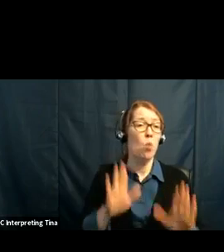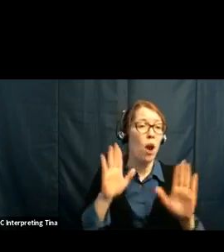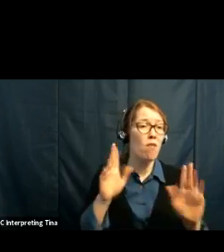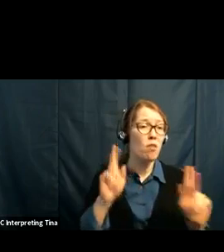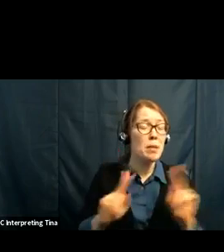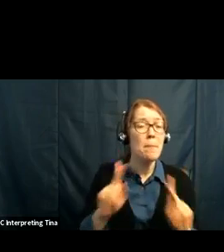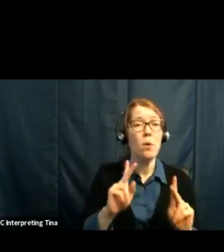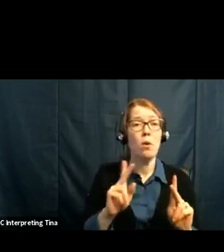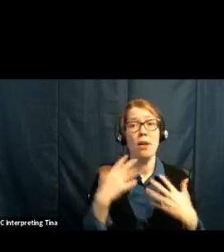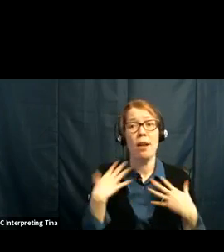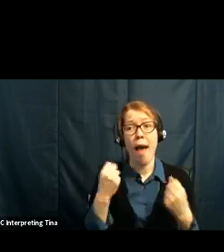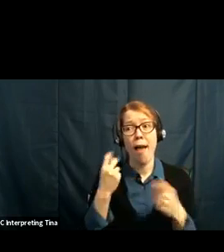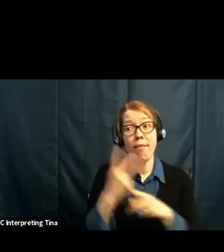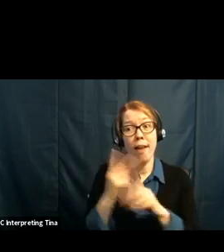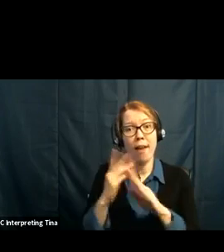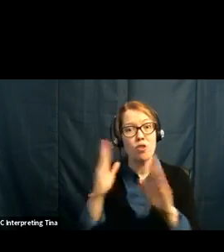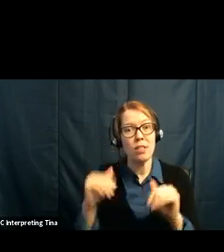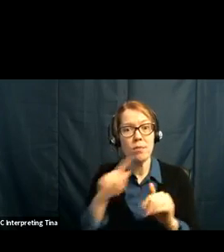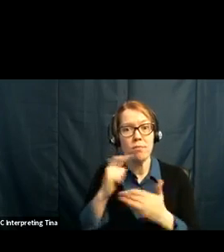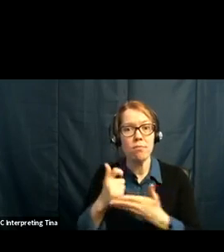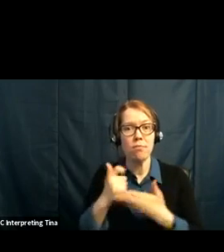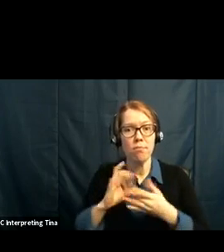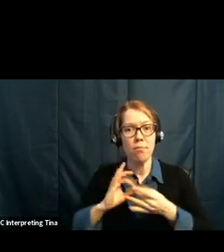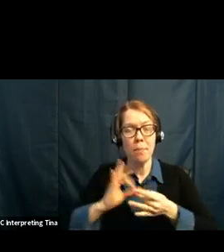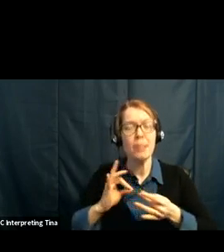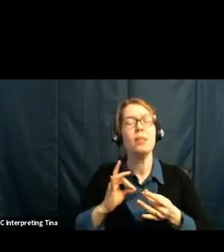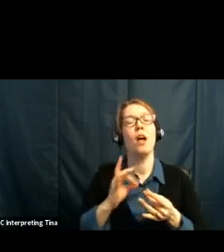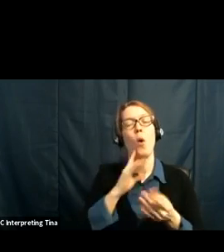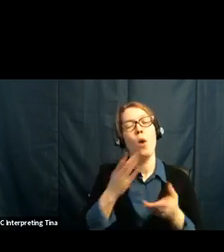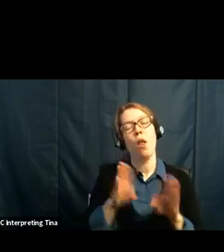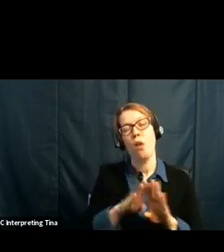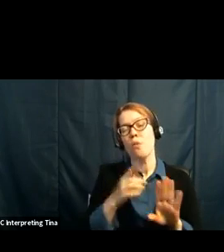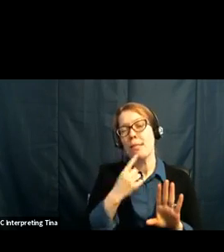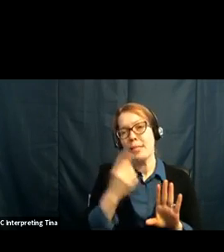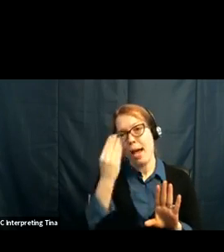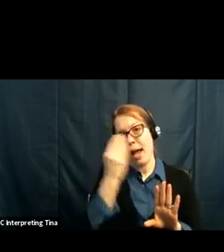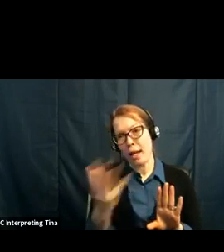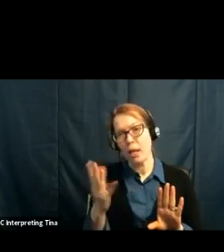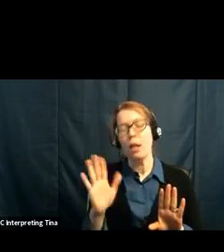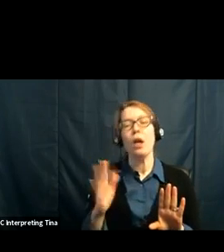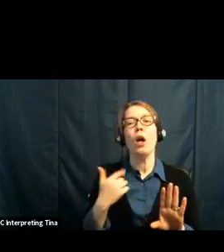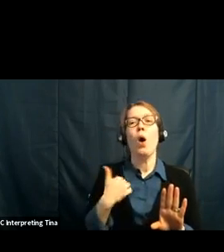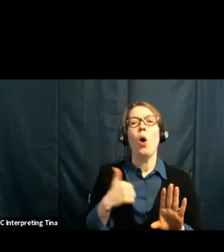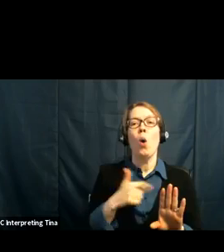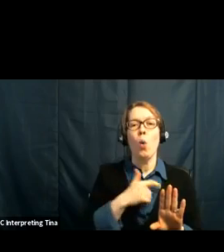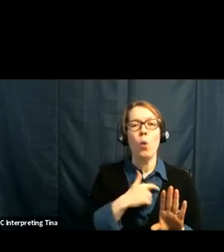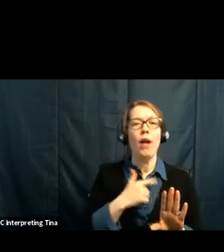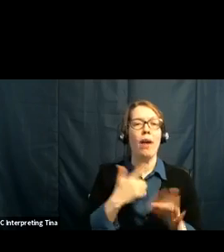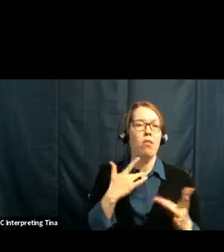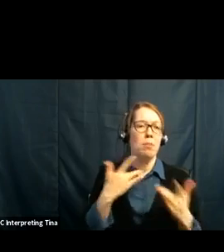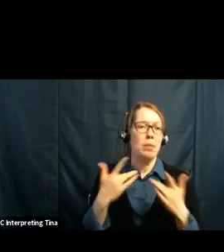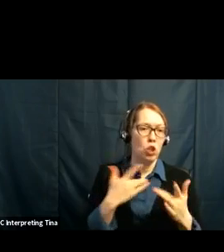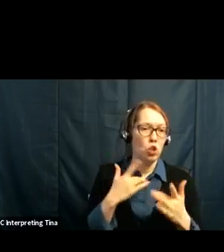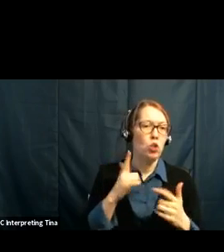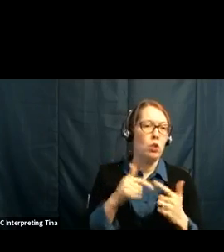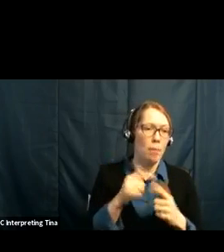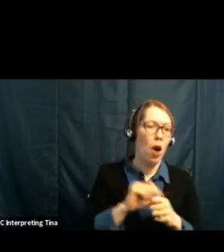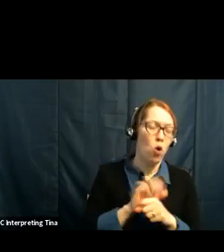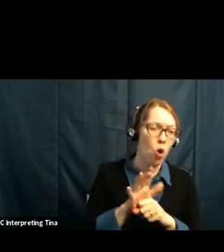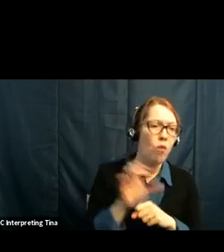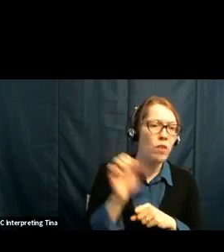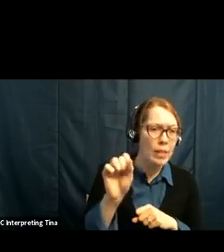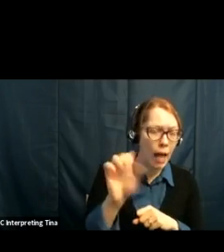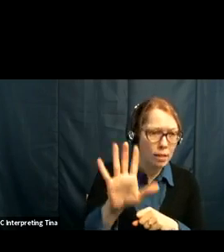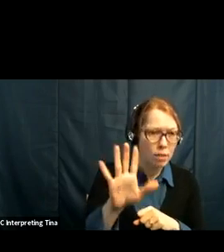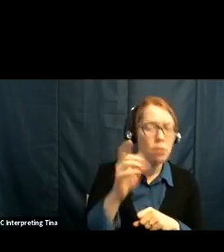some great healthcare systems. And I really want to close by saying, we need to be concerned about COVID, but